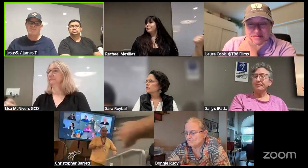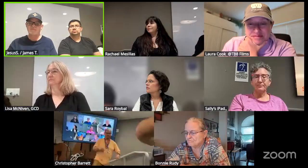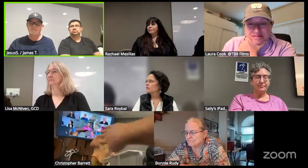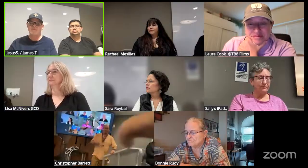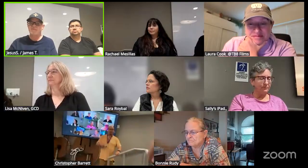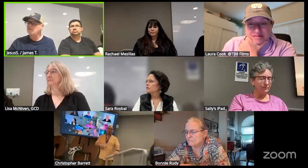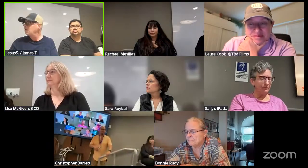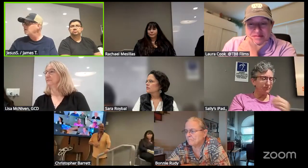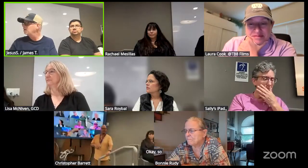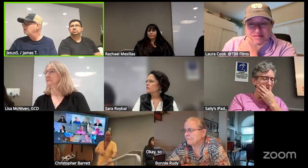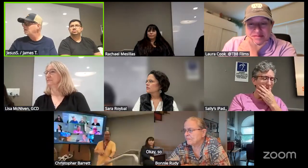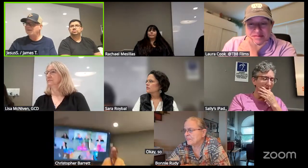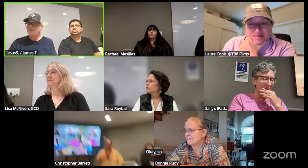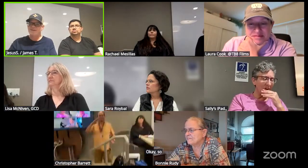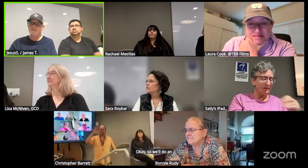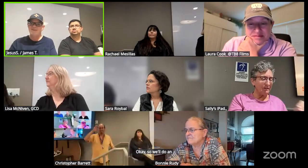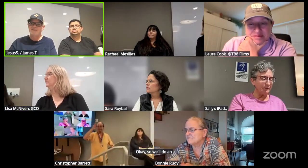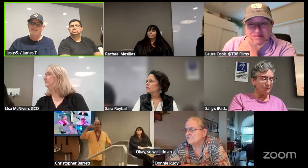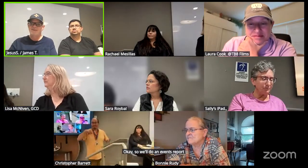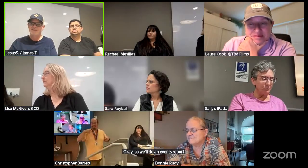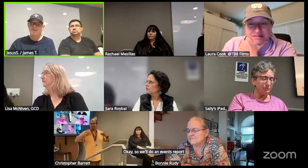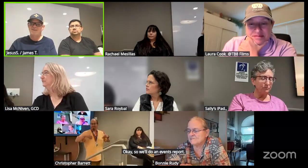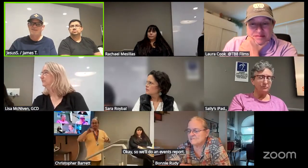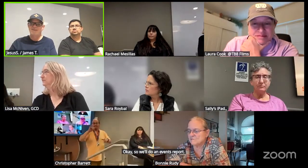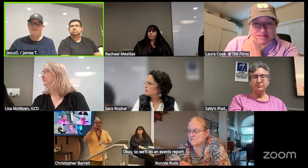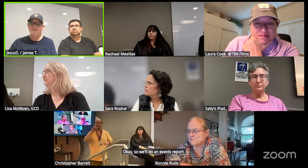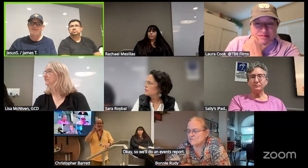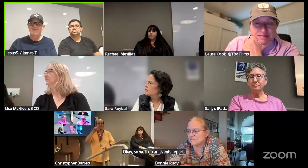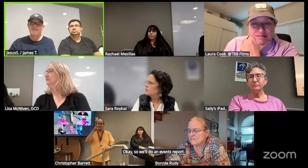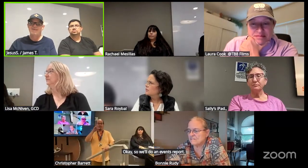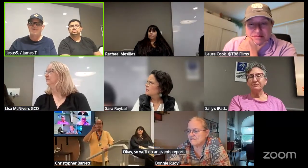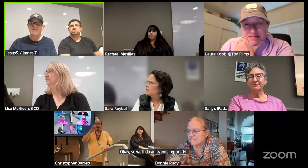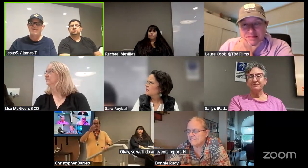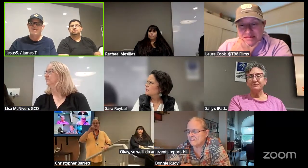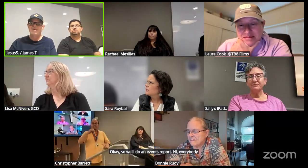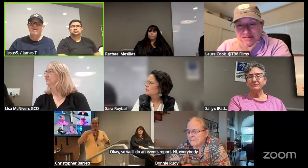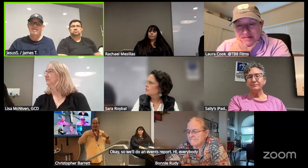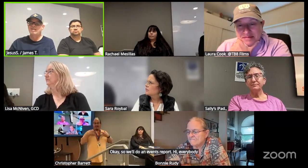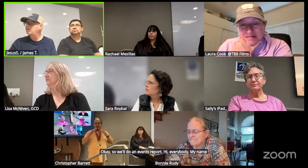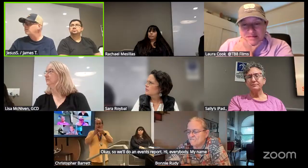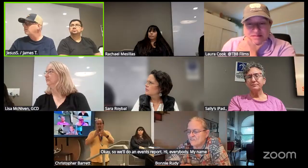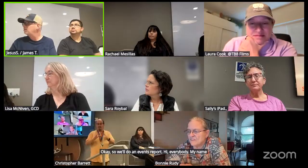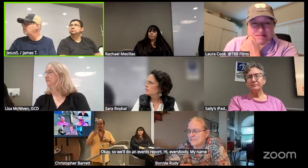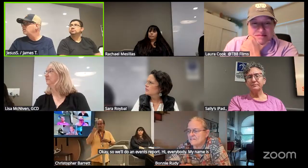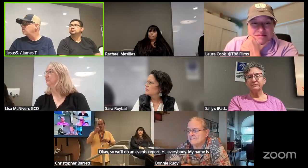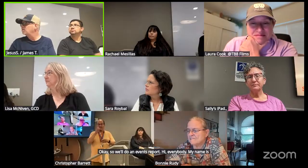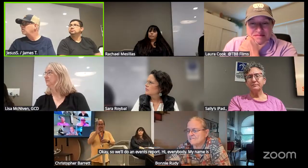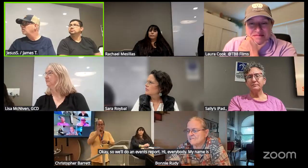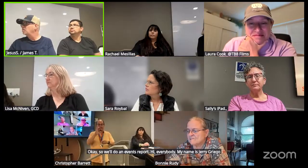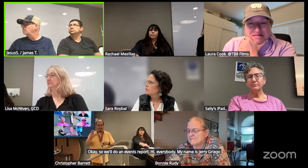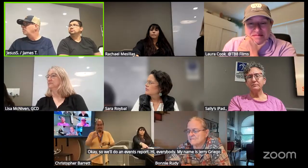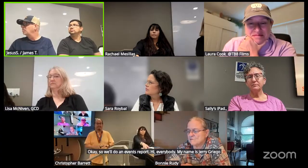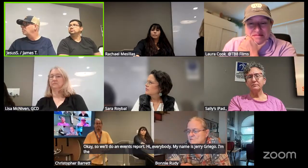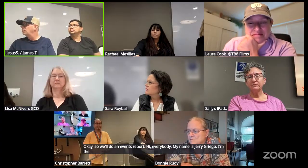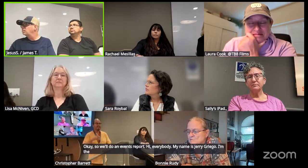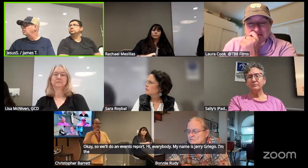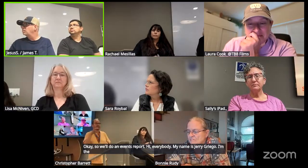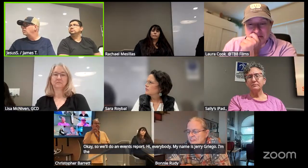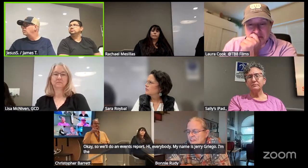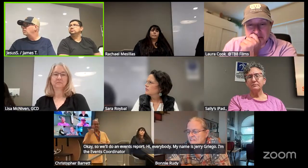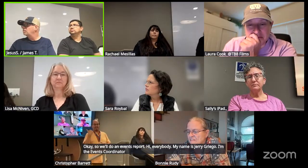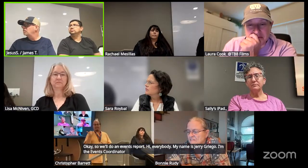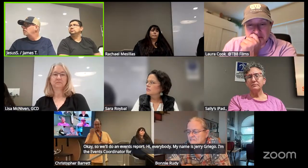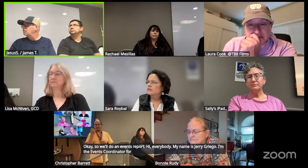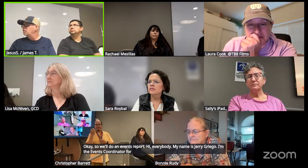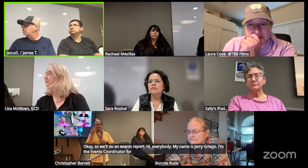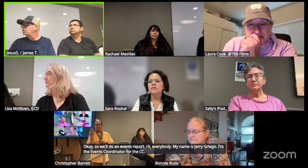Okay, so we'll do an events report. Hi, everybody. My name is Jerry Griego. I'm the events coordinator for the